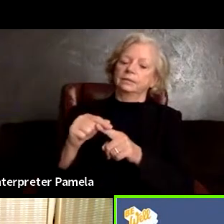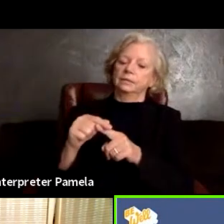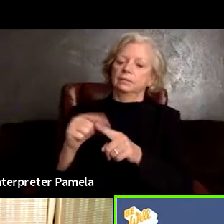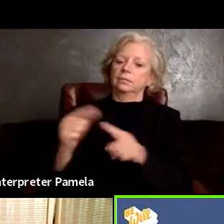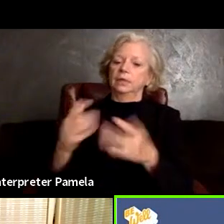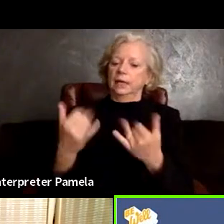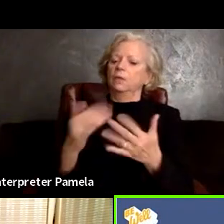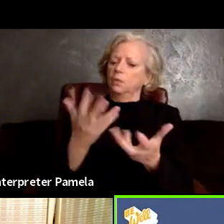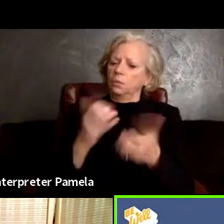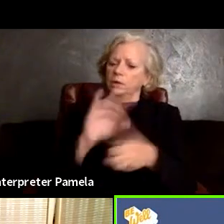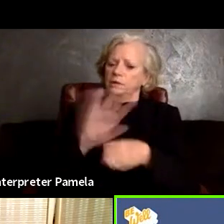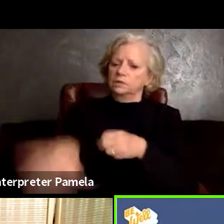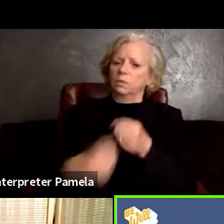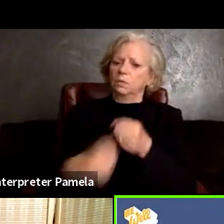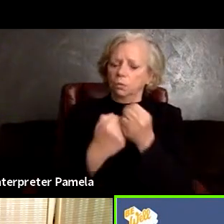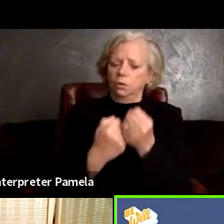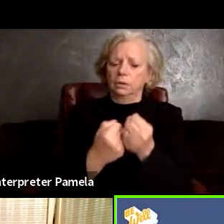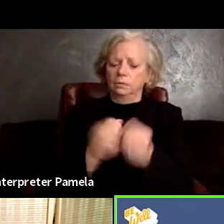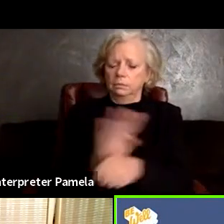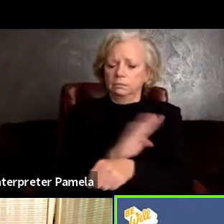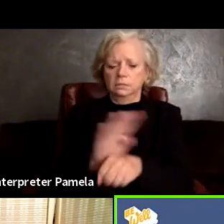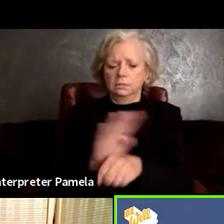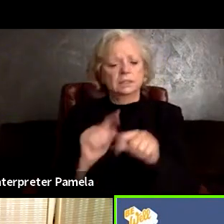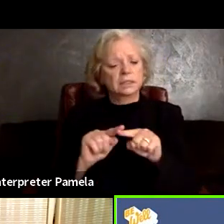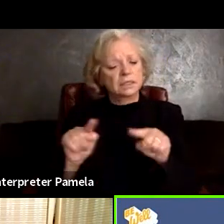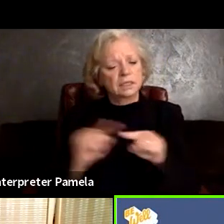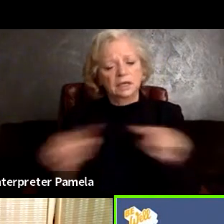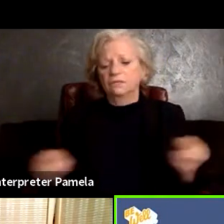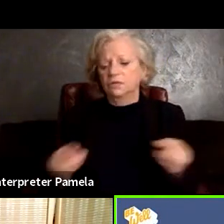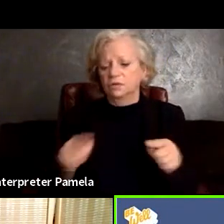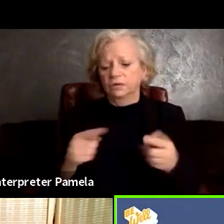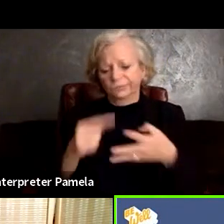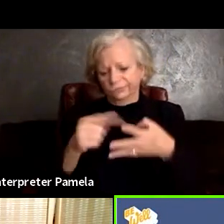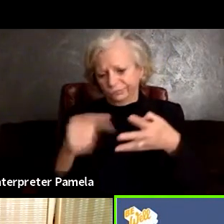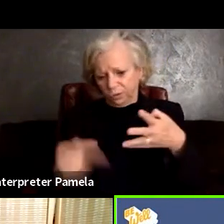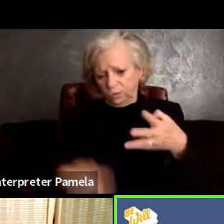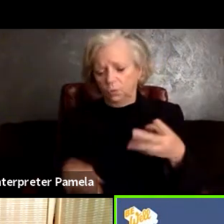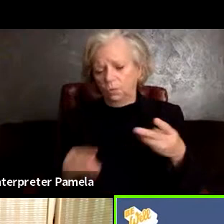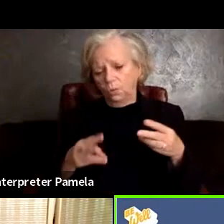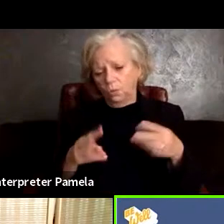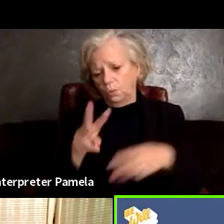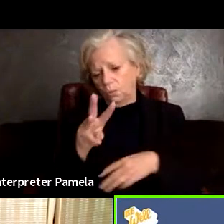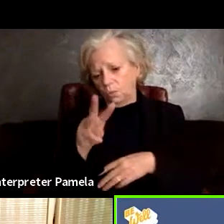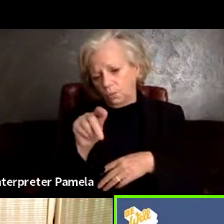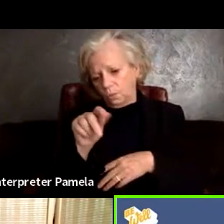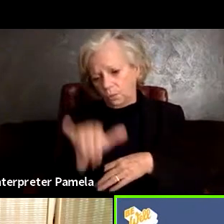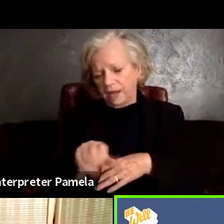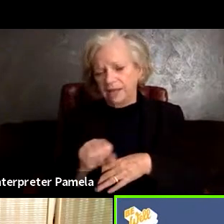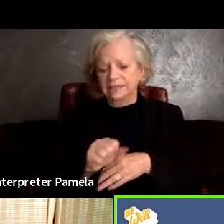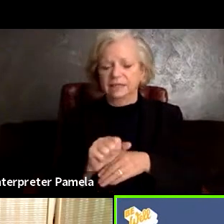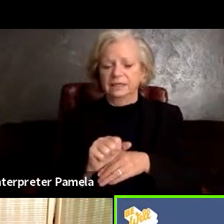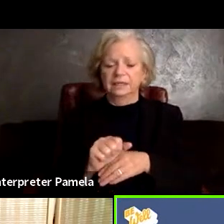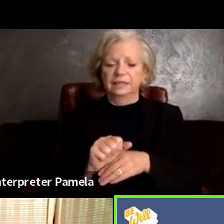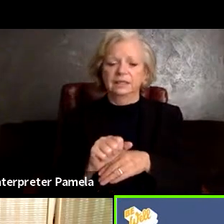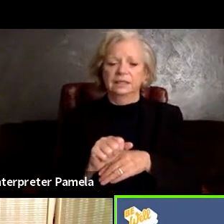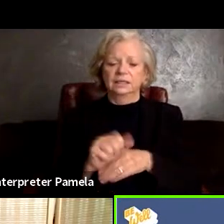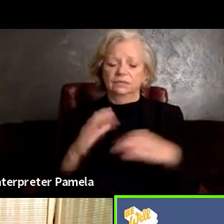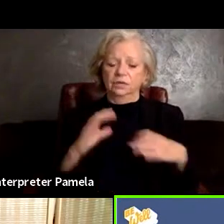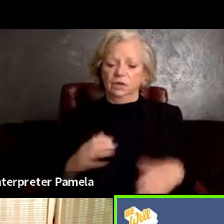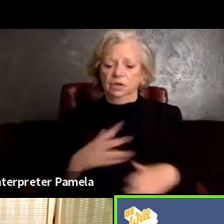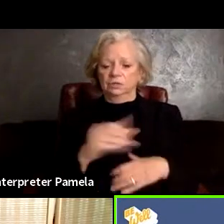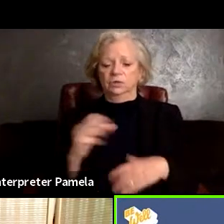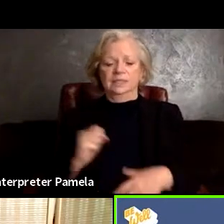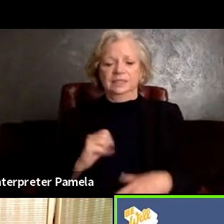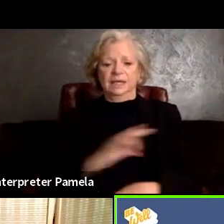support businesses in different ways to make their customers and their staff as safe as possible. So